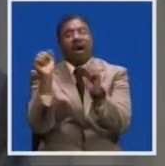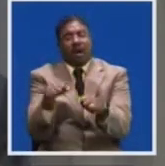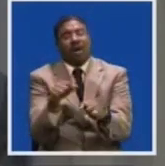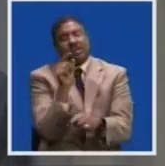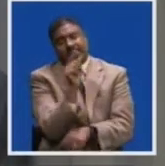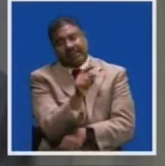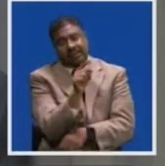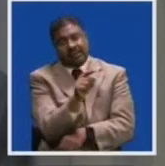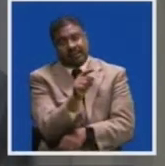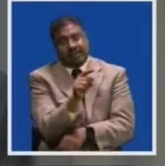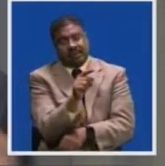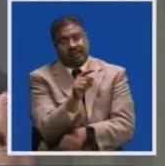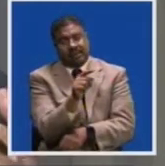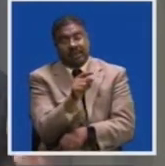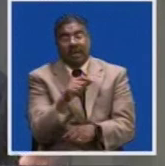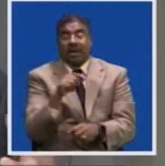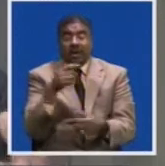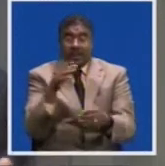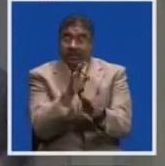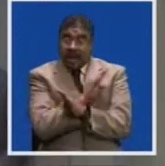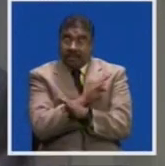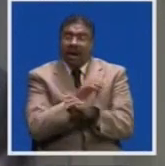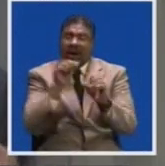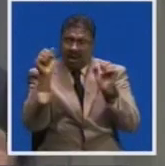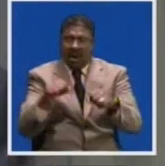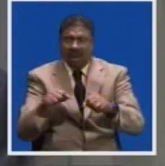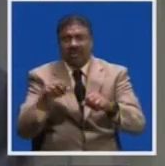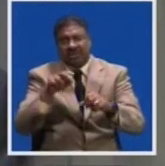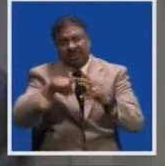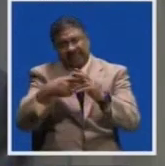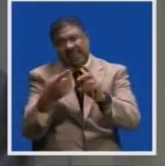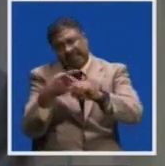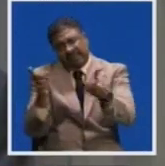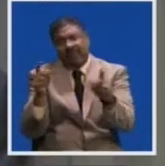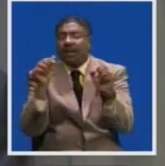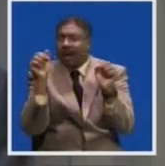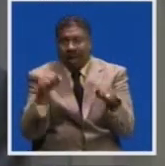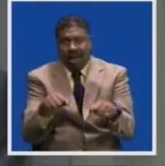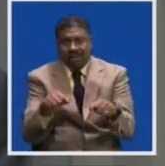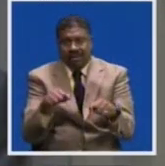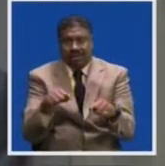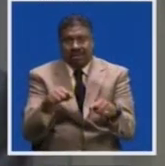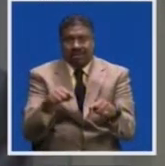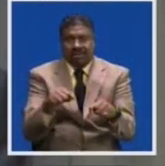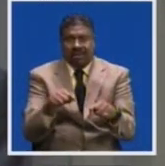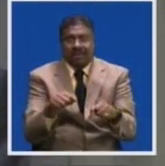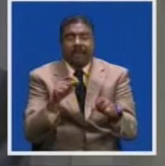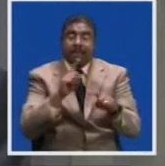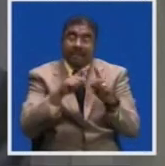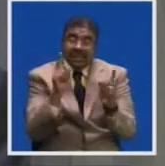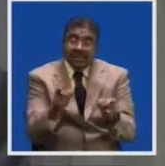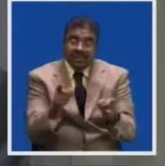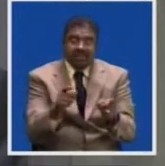doesn't necessarily have to be like this. Zambia can chart a new course that is different from this. It would be exceptional. It's